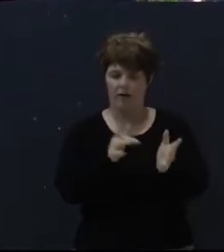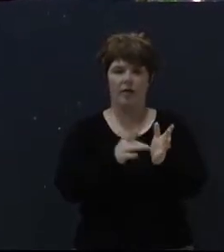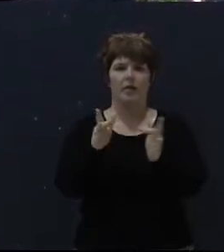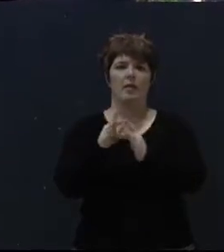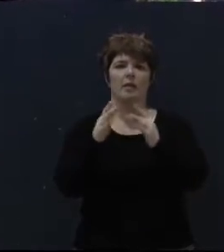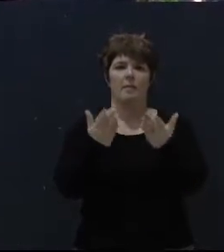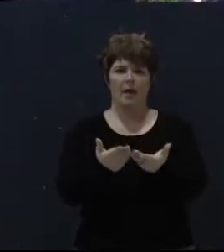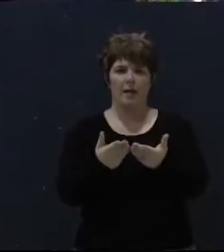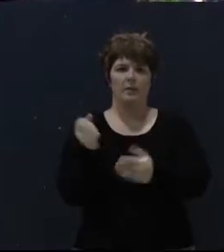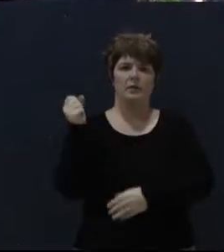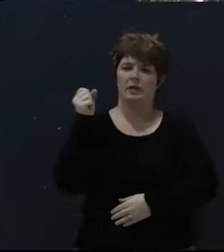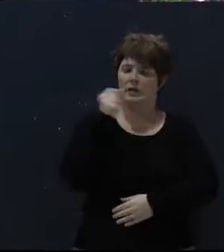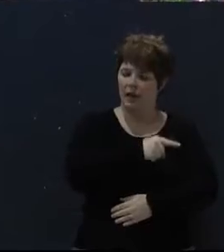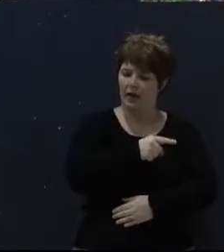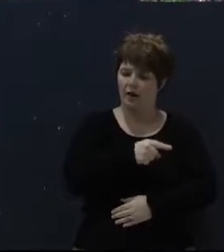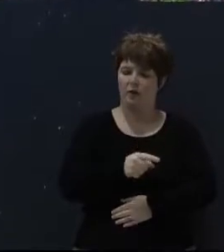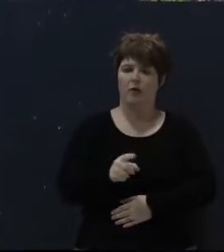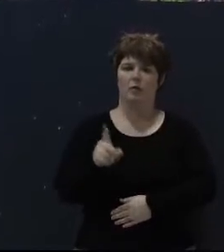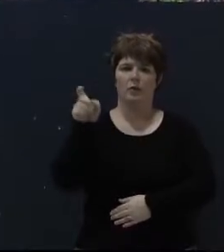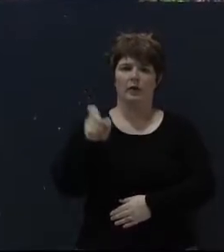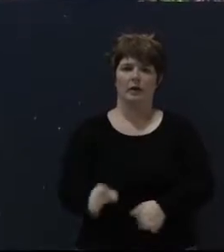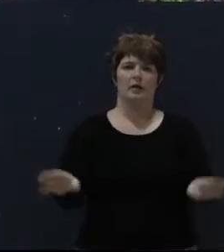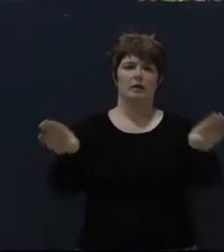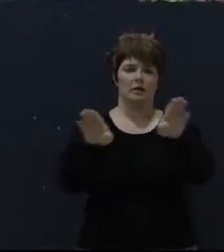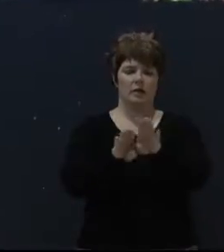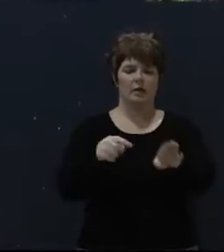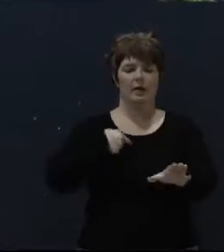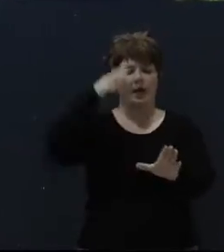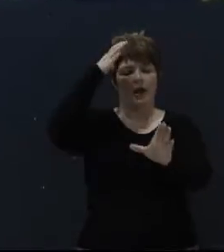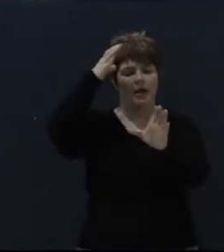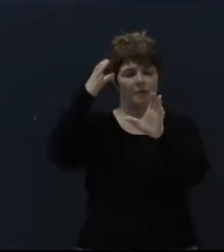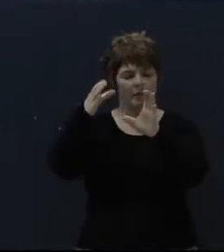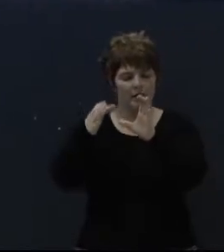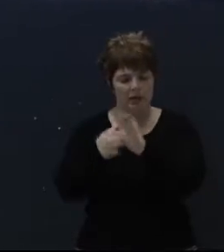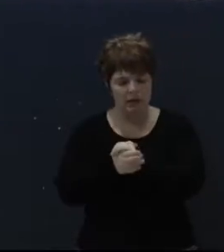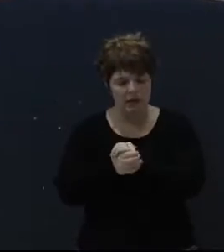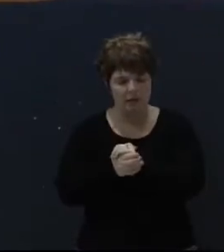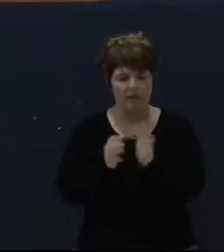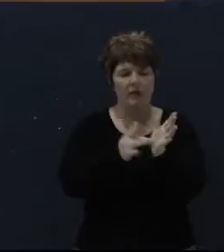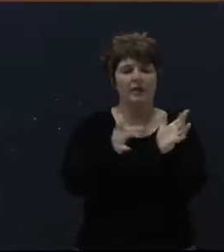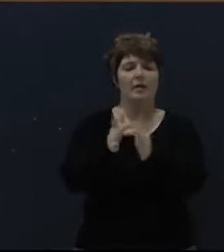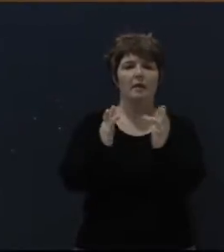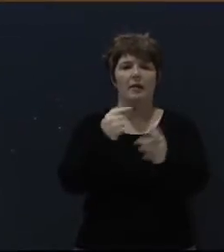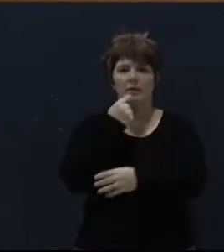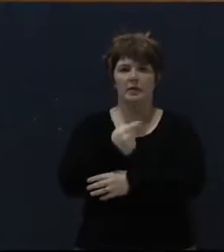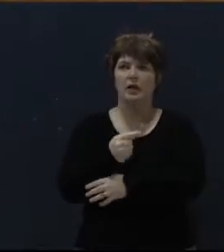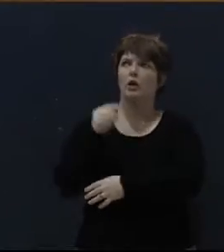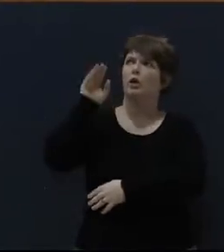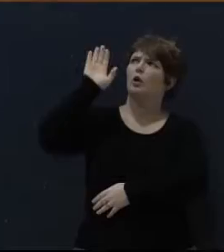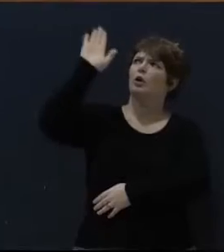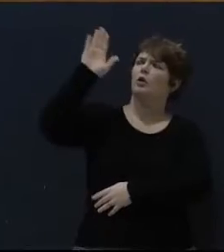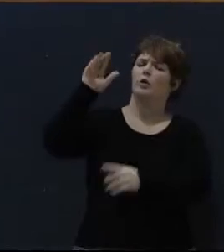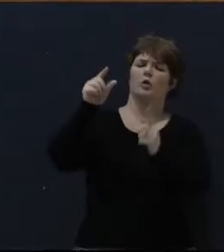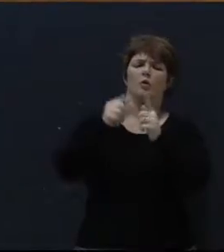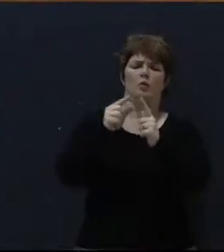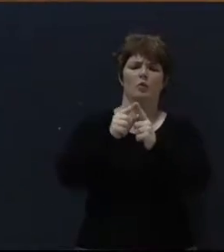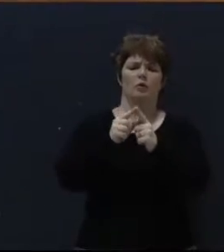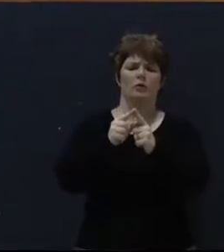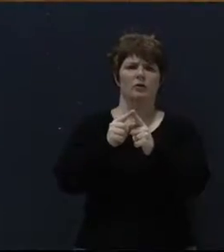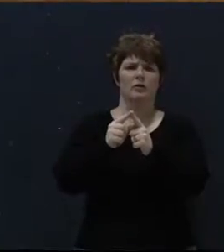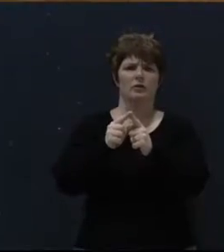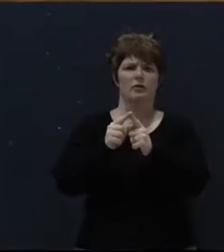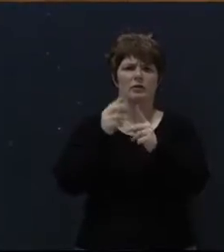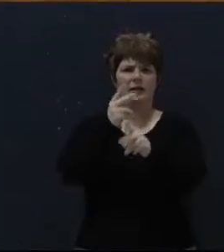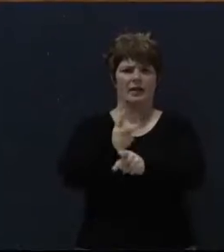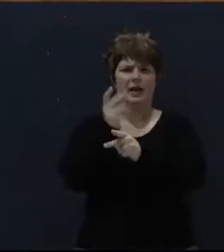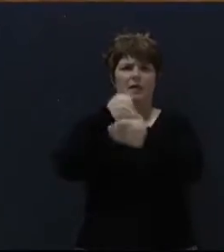down. I really believe the Bible said, forever is thy word settled in heaven. If God's word say reserved